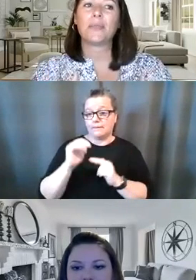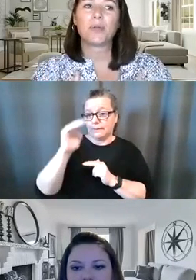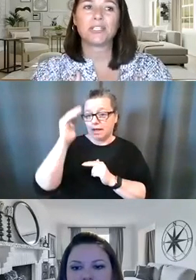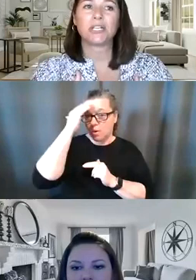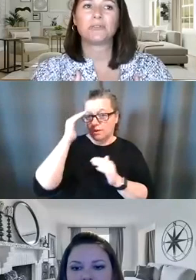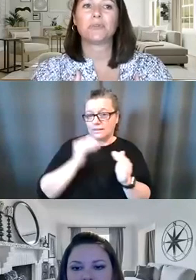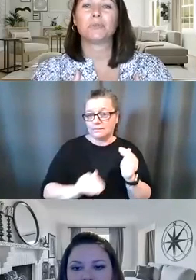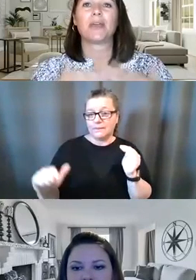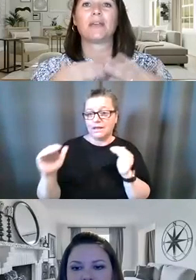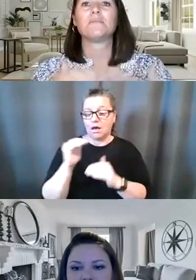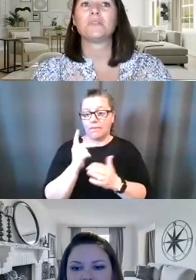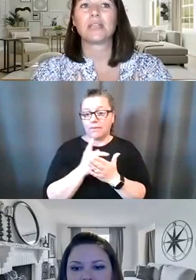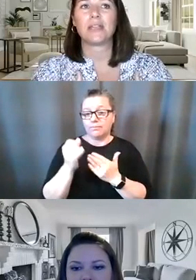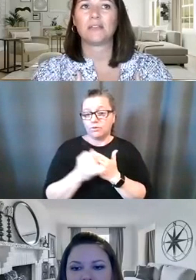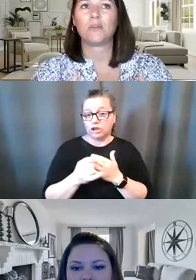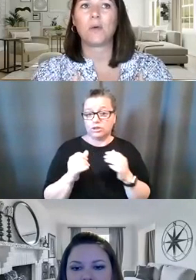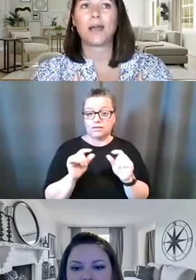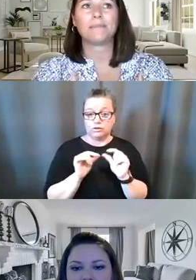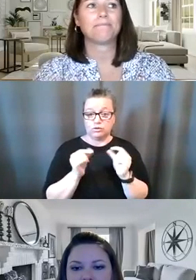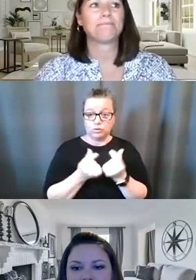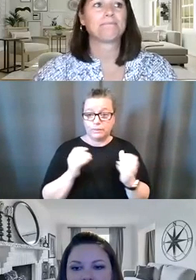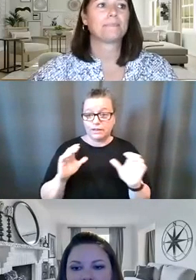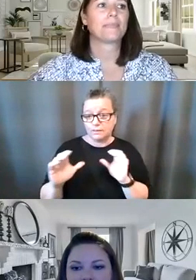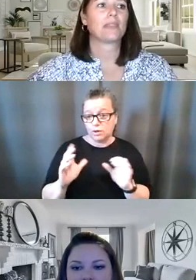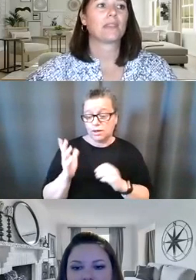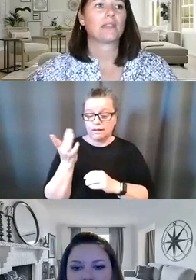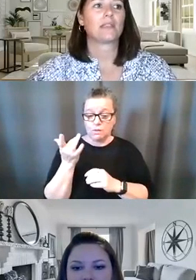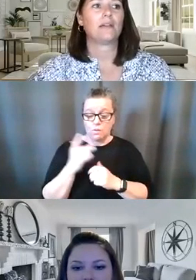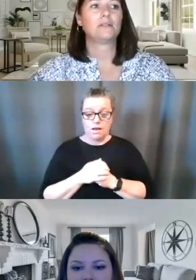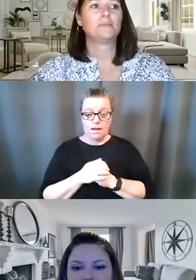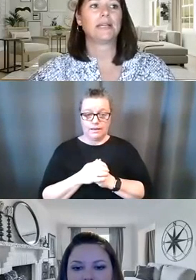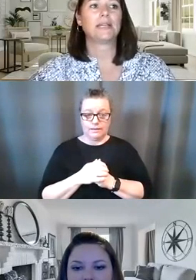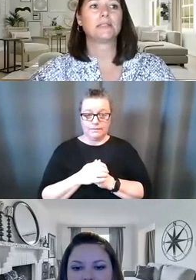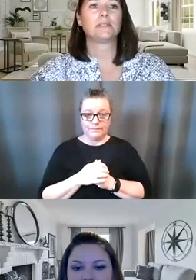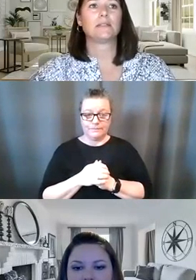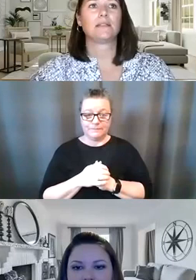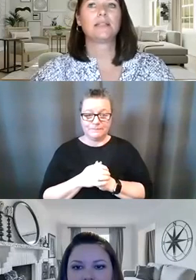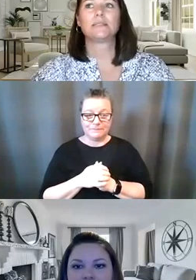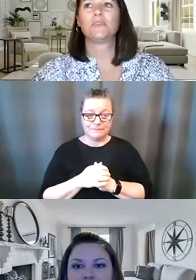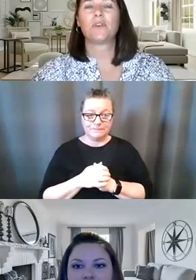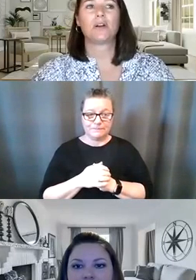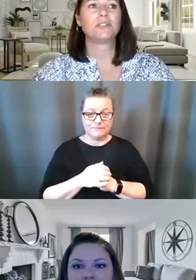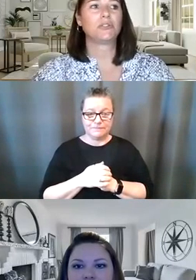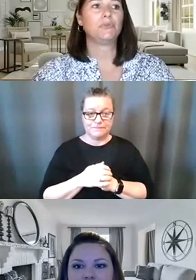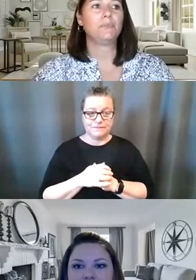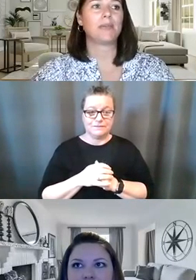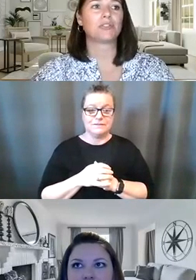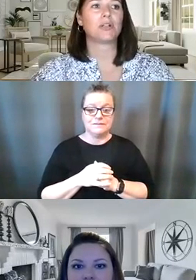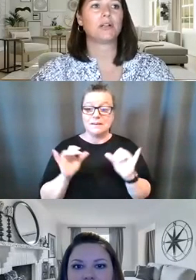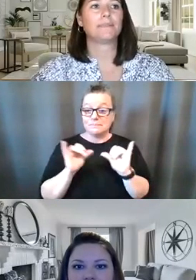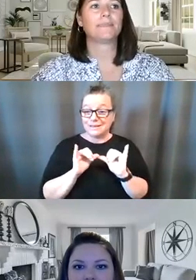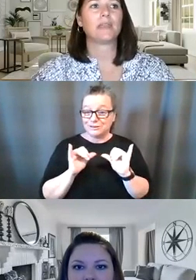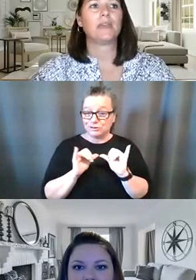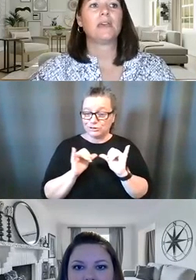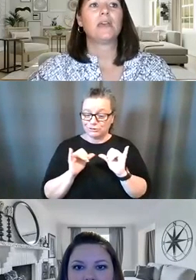beyond the project group and communicating the why. All right, let's move on to